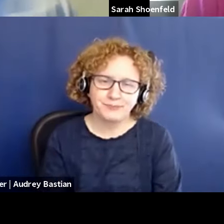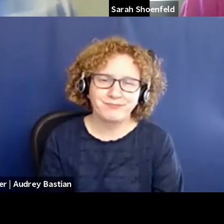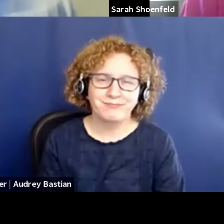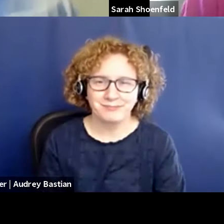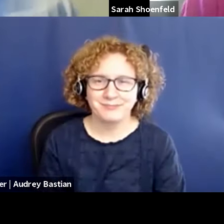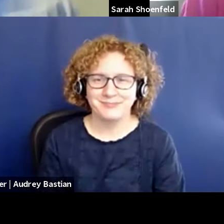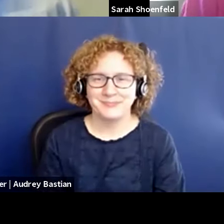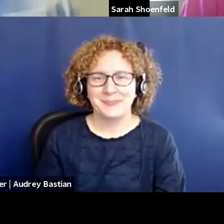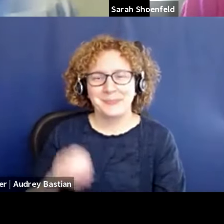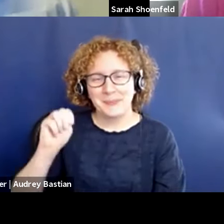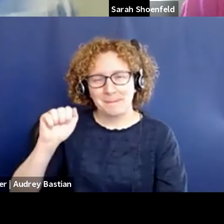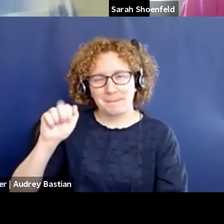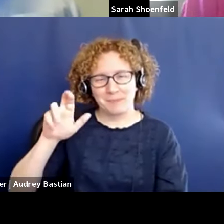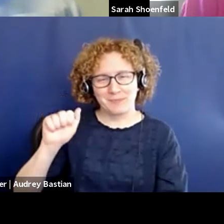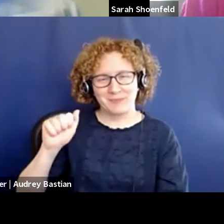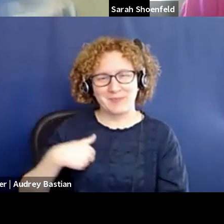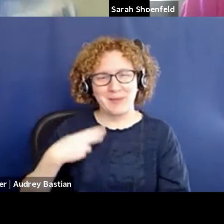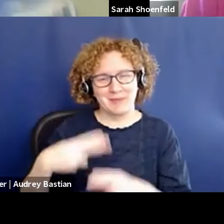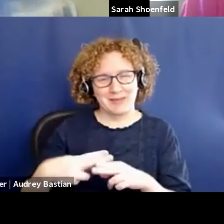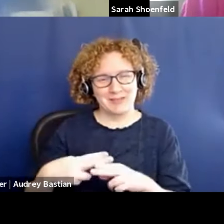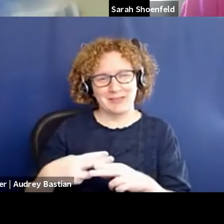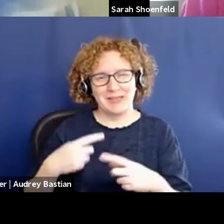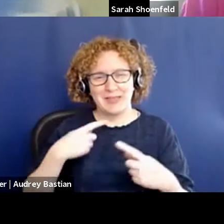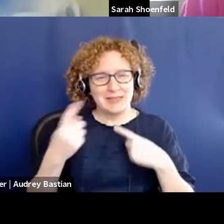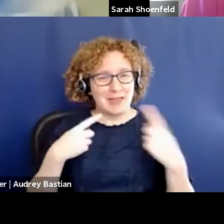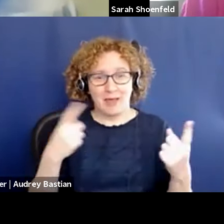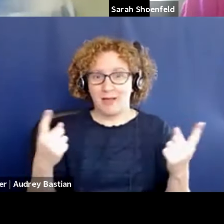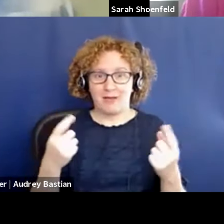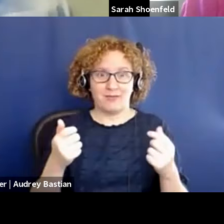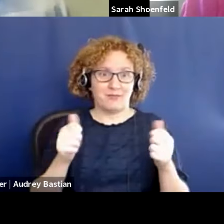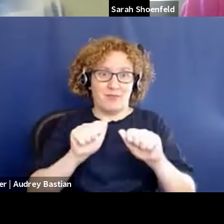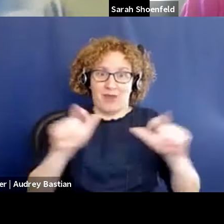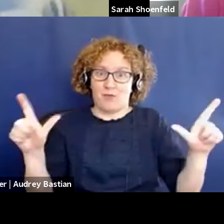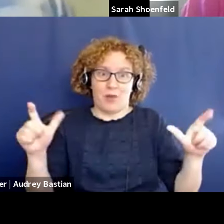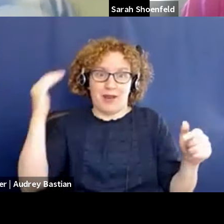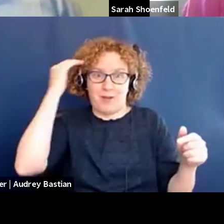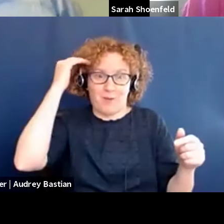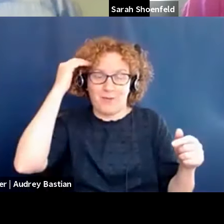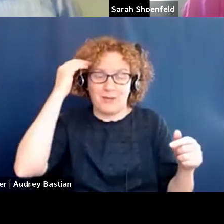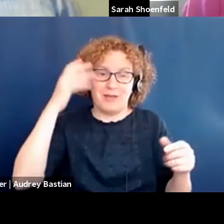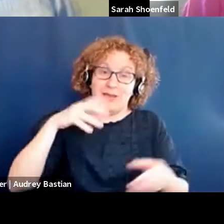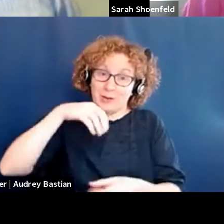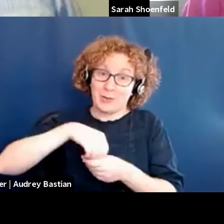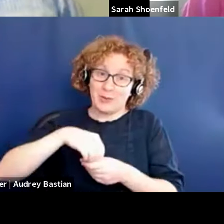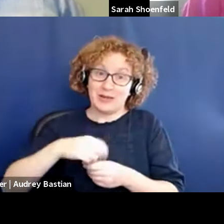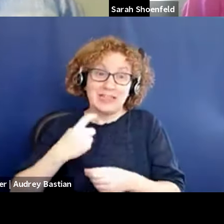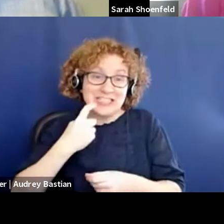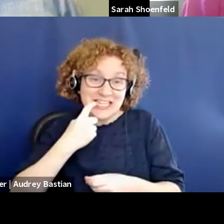Well, I mentioned telling everybody. I always tell everybody I know, including my